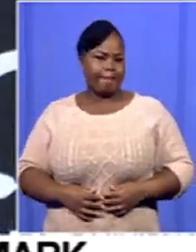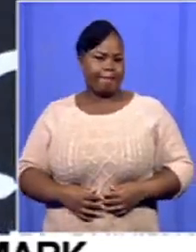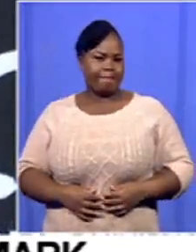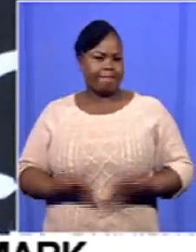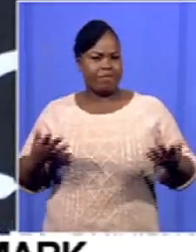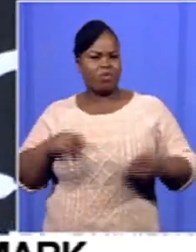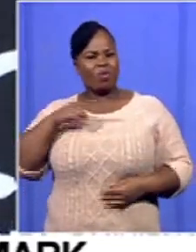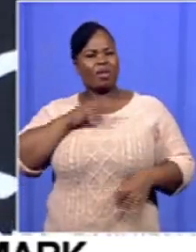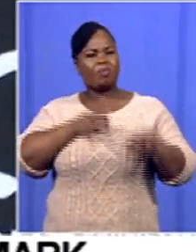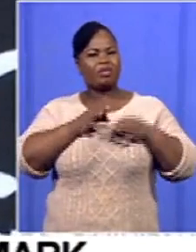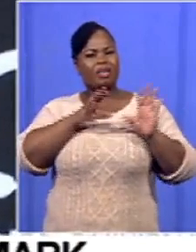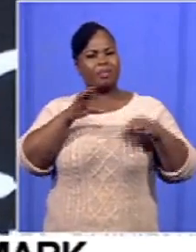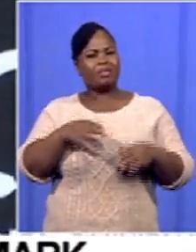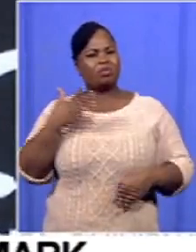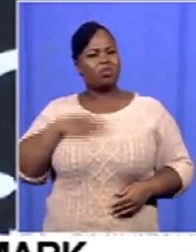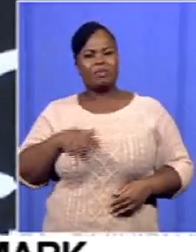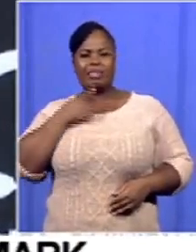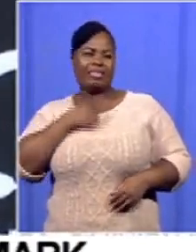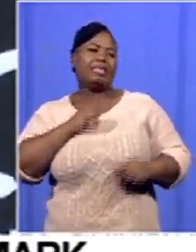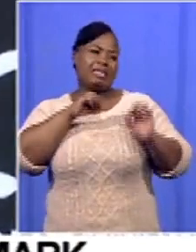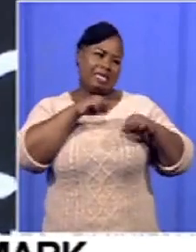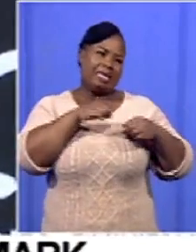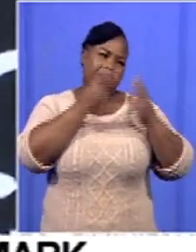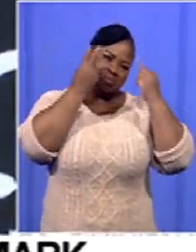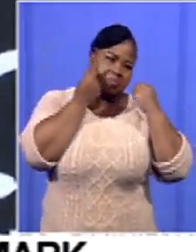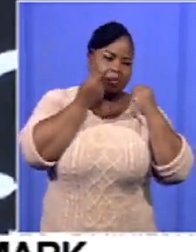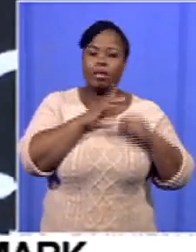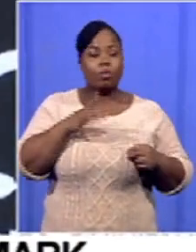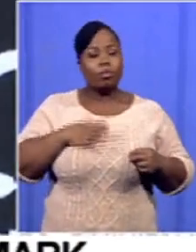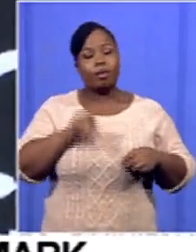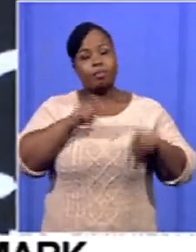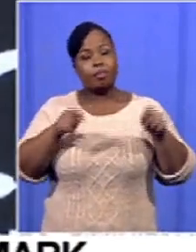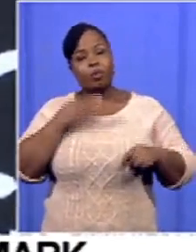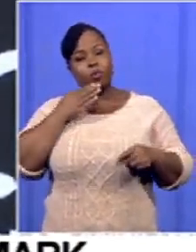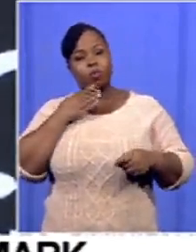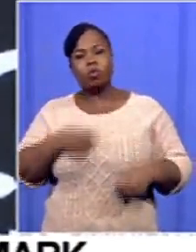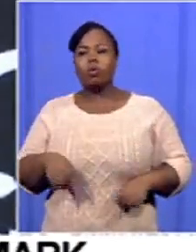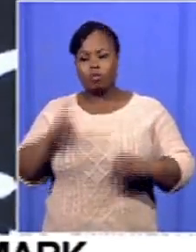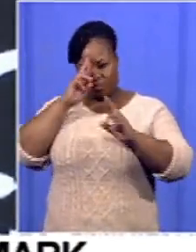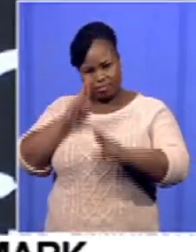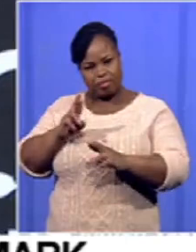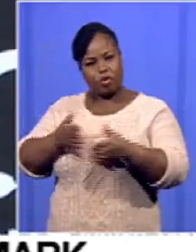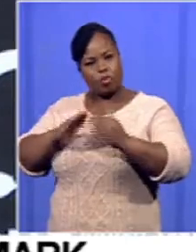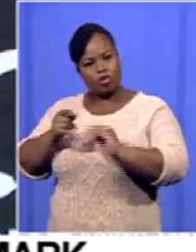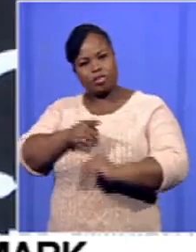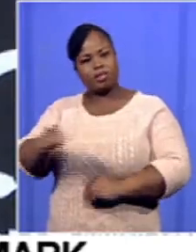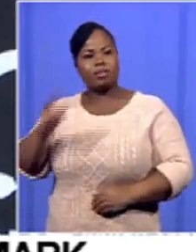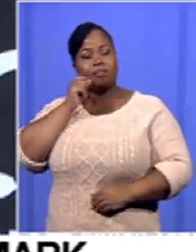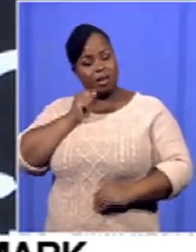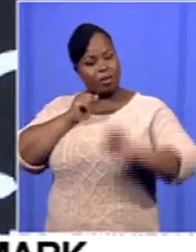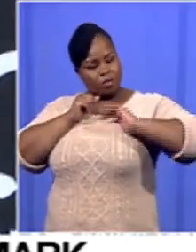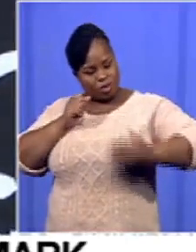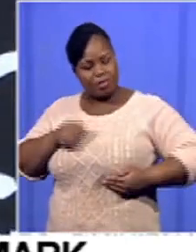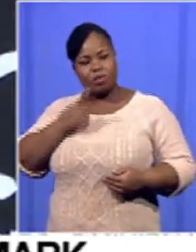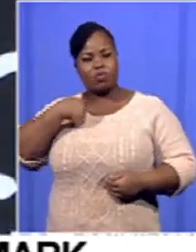why political parties are about yes, bus to the leader. We want people who fear their communities. Those are the men and women we